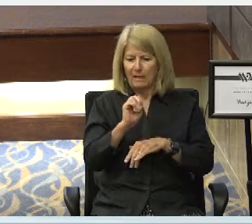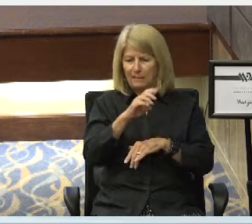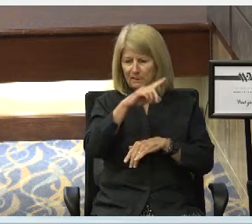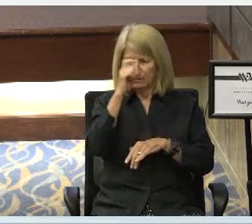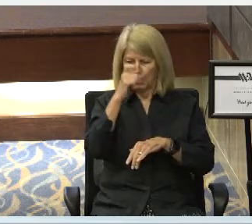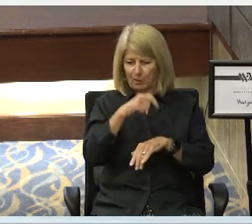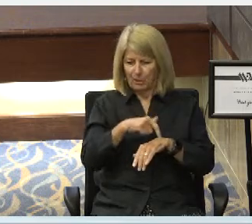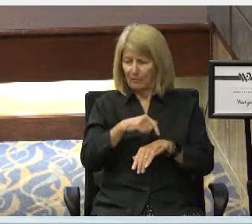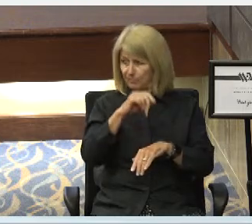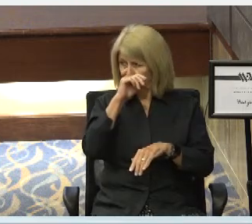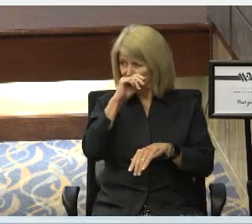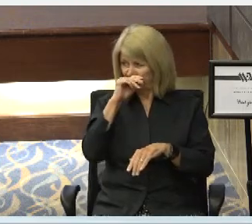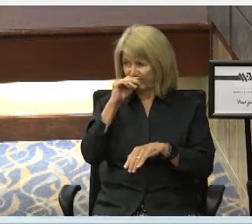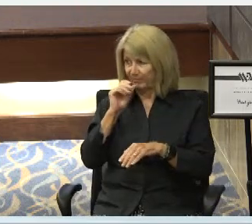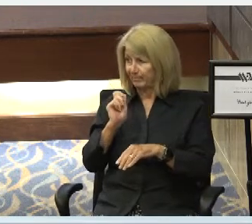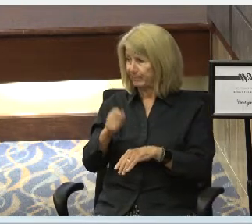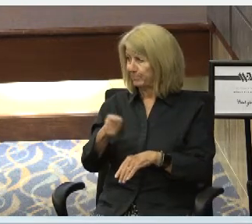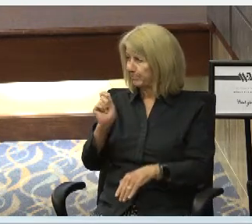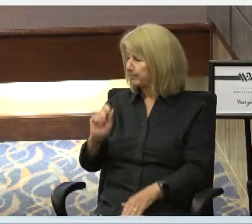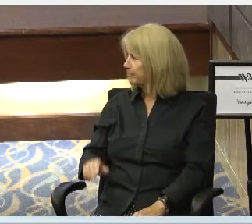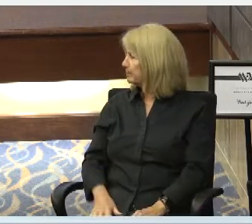2024.